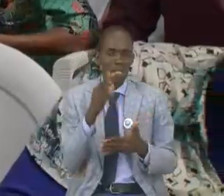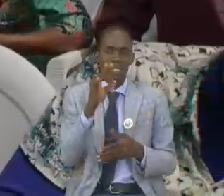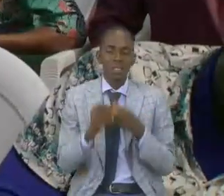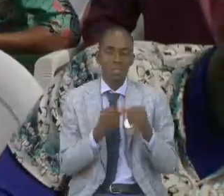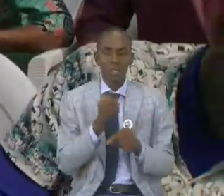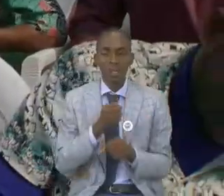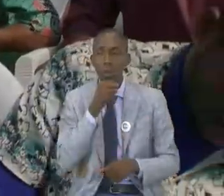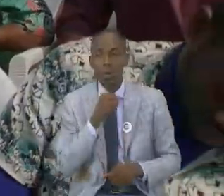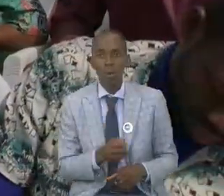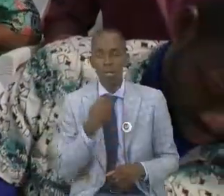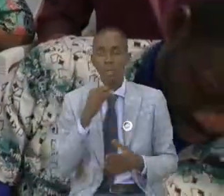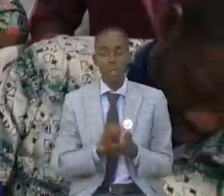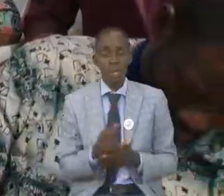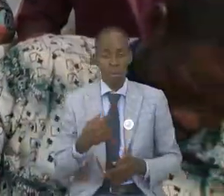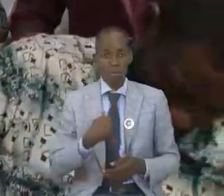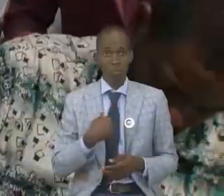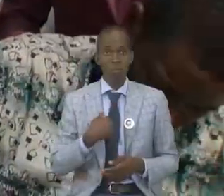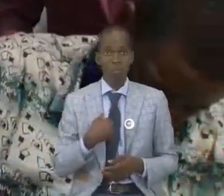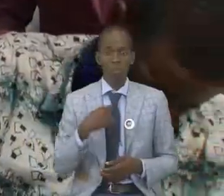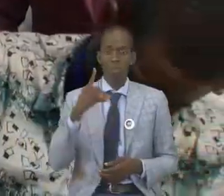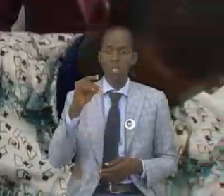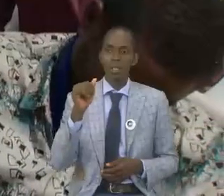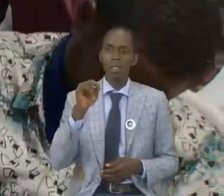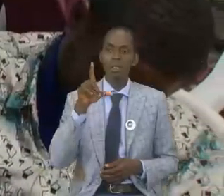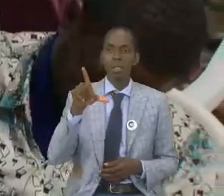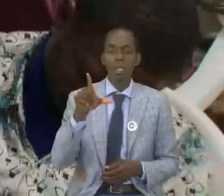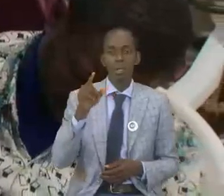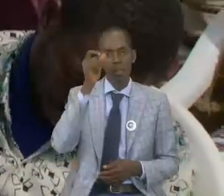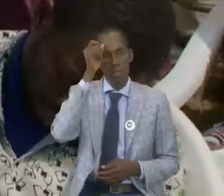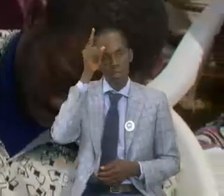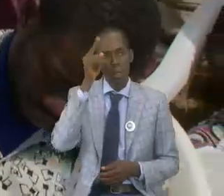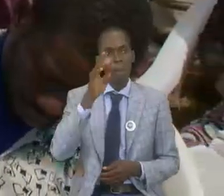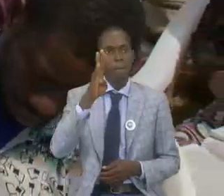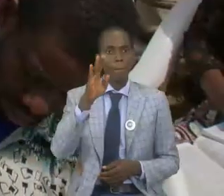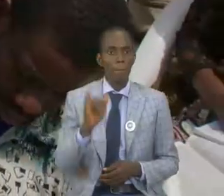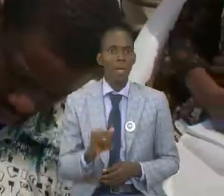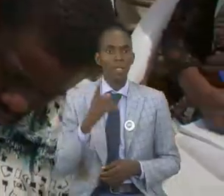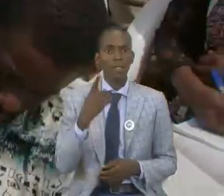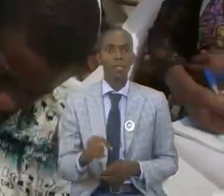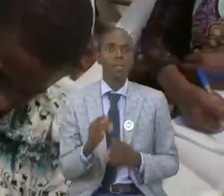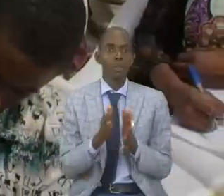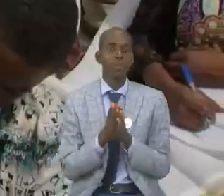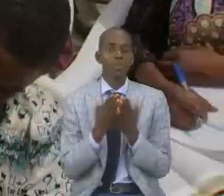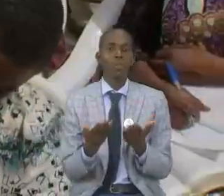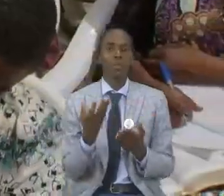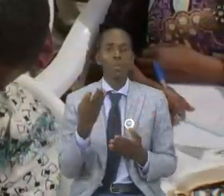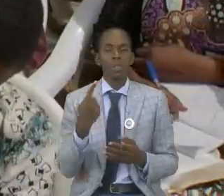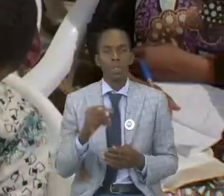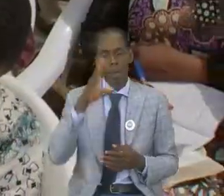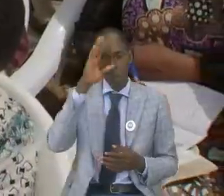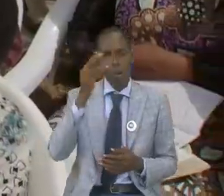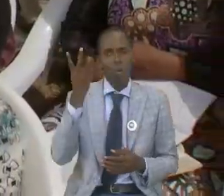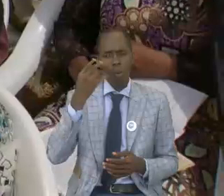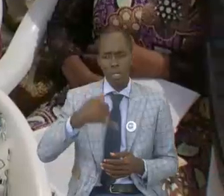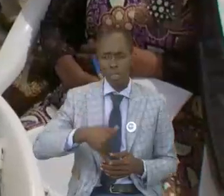he says, I, Daniel, understood by the books. The man was still